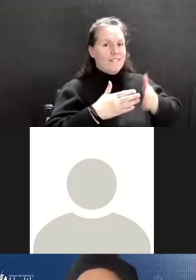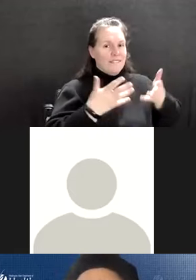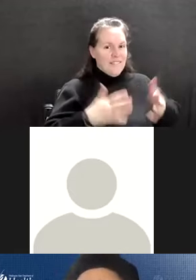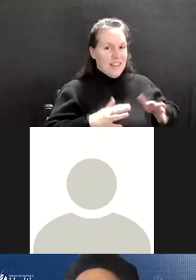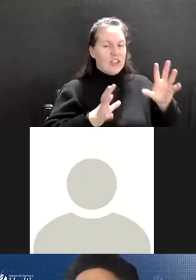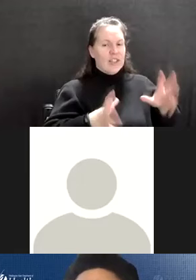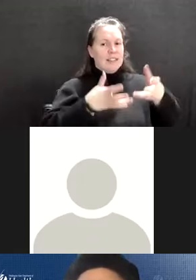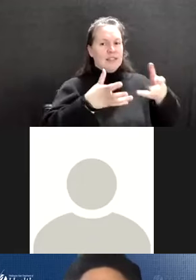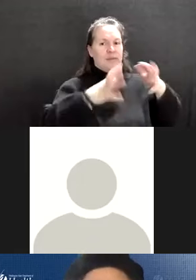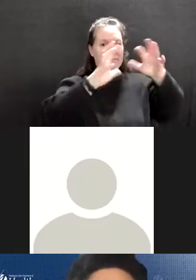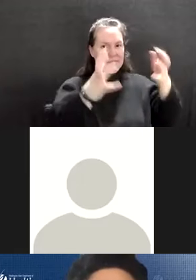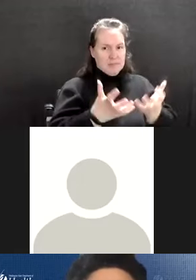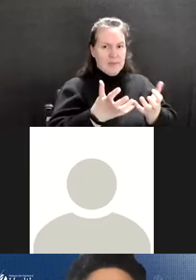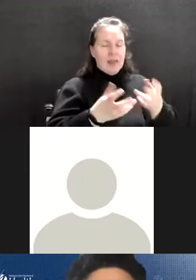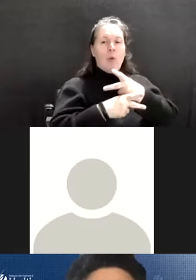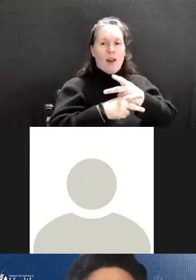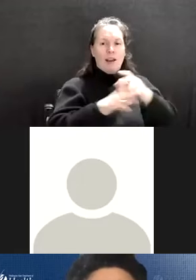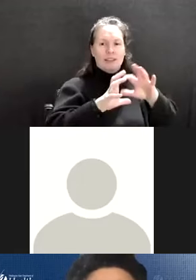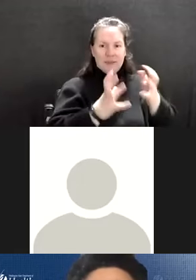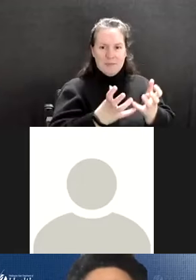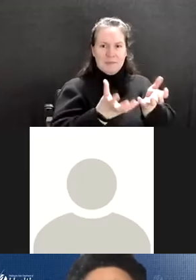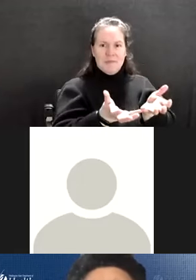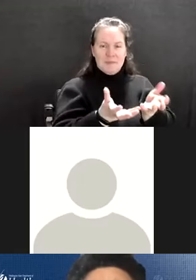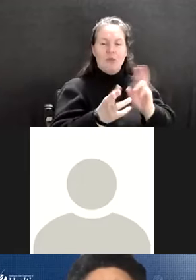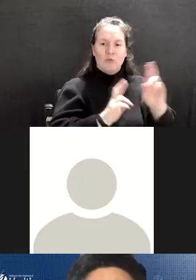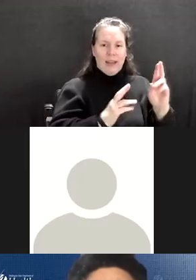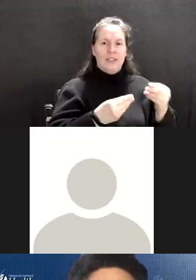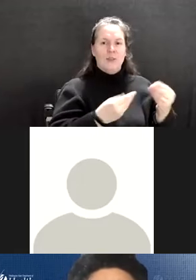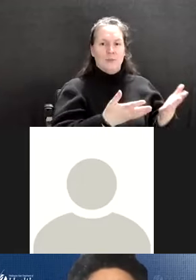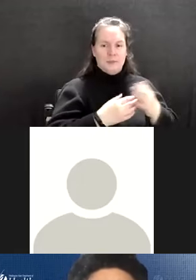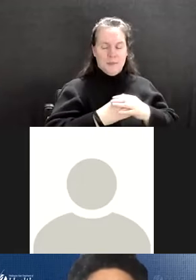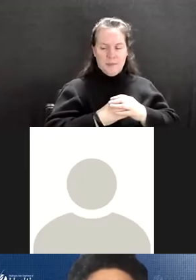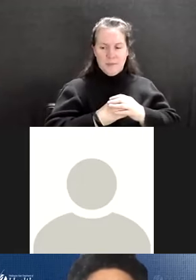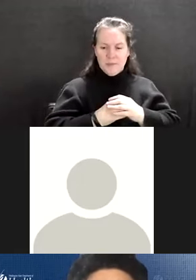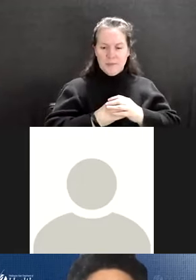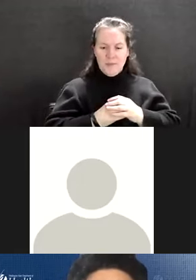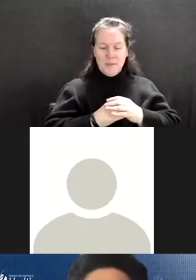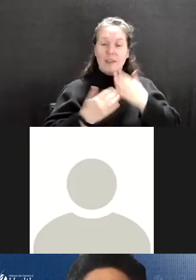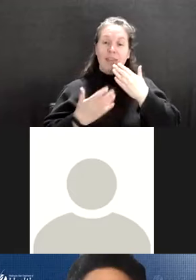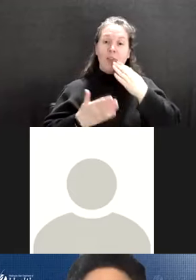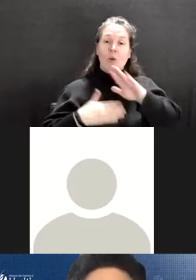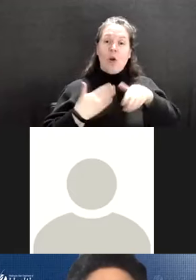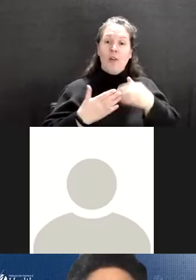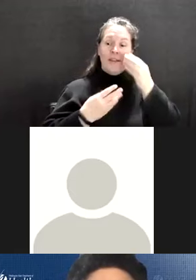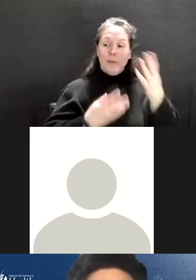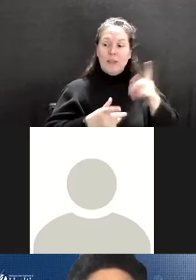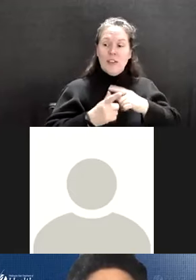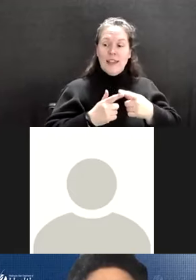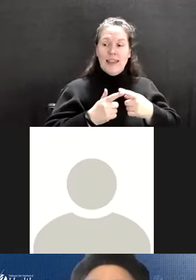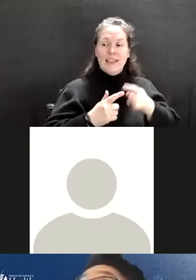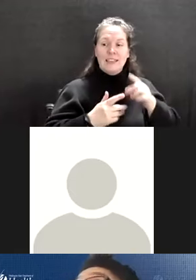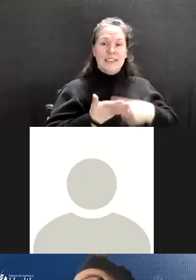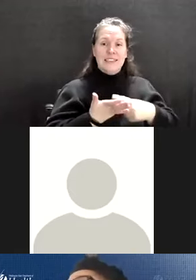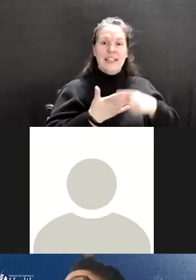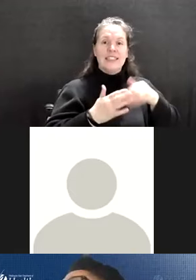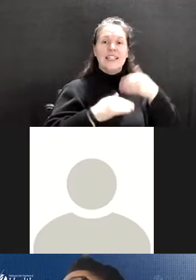Thank you so much for the information. And, you know, we'll go to the next topic real